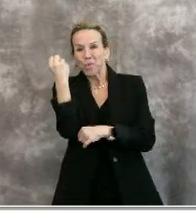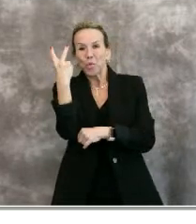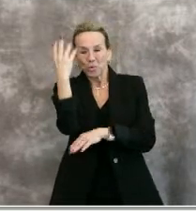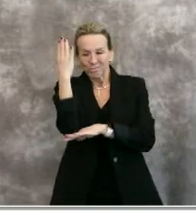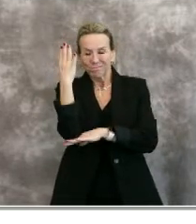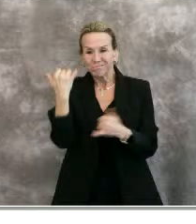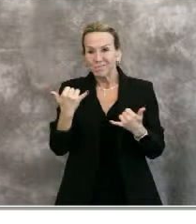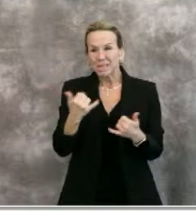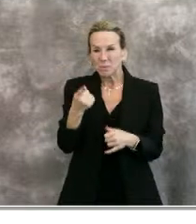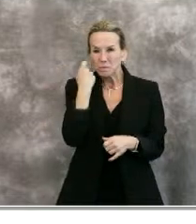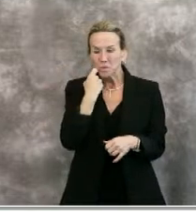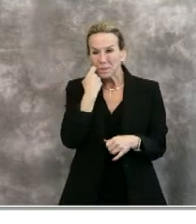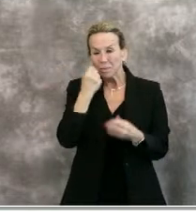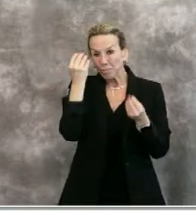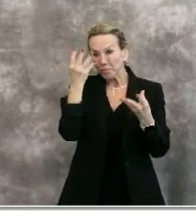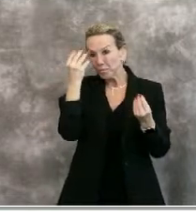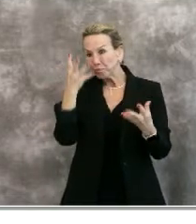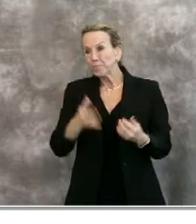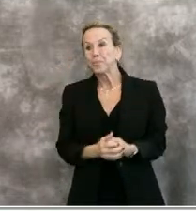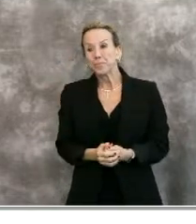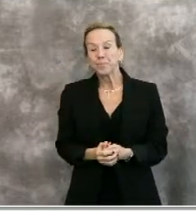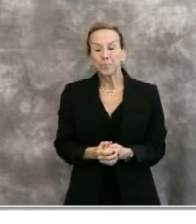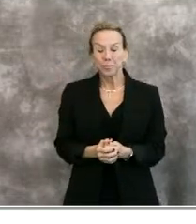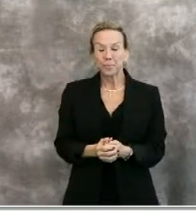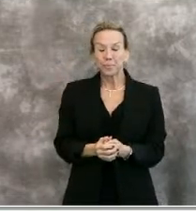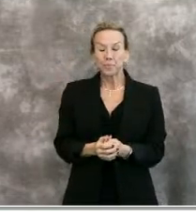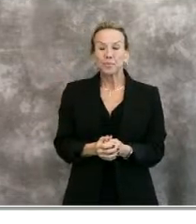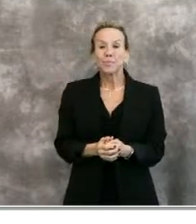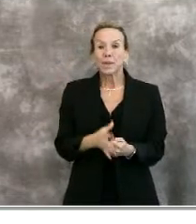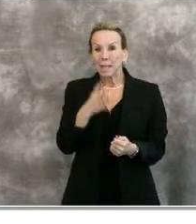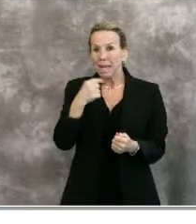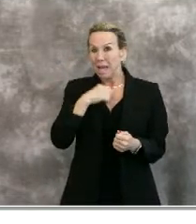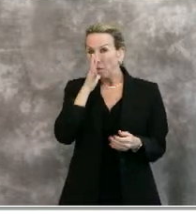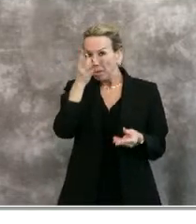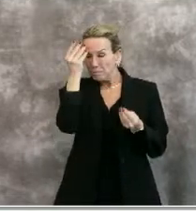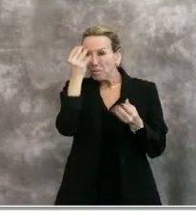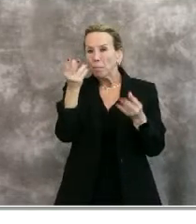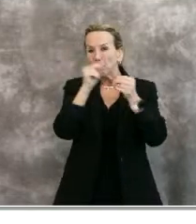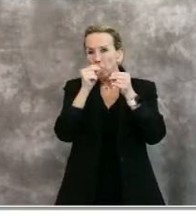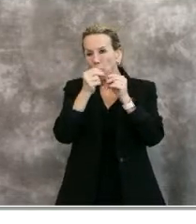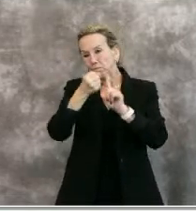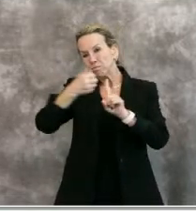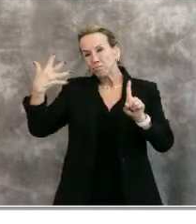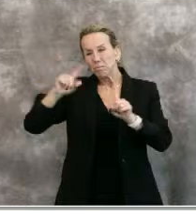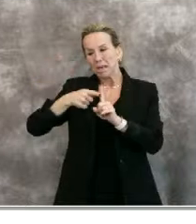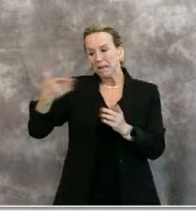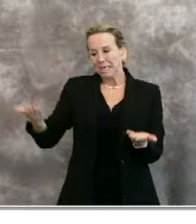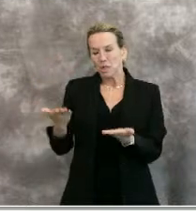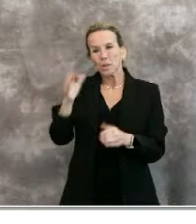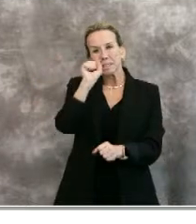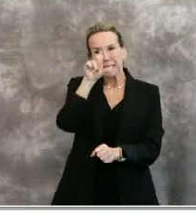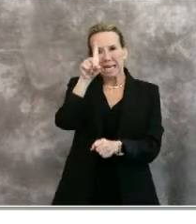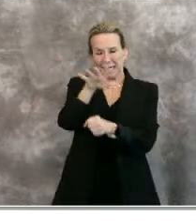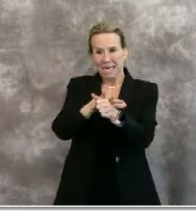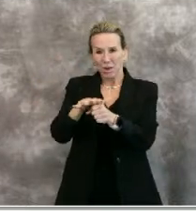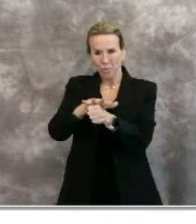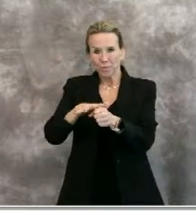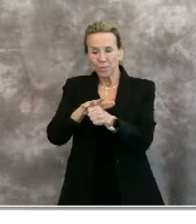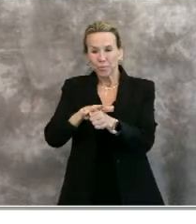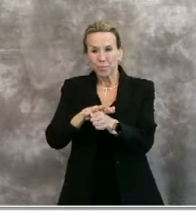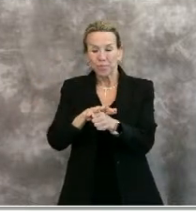provide detailed information regarding our San Diego stats, which are